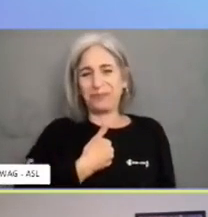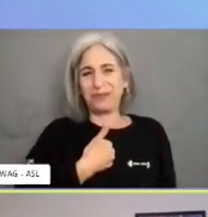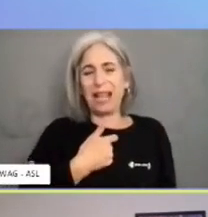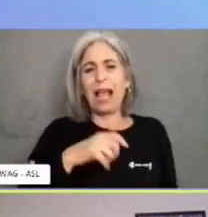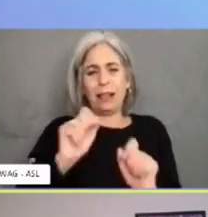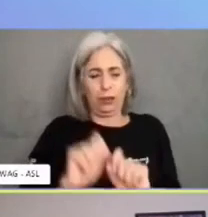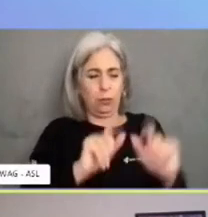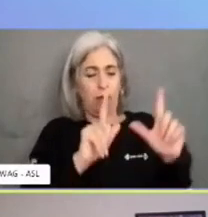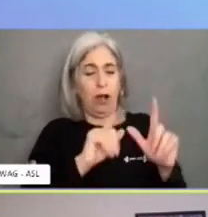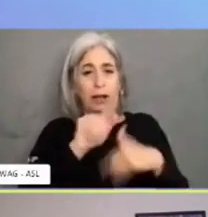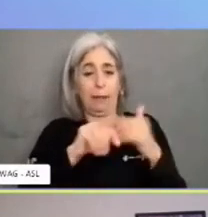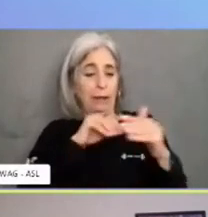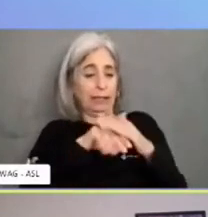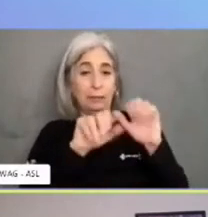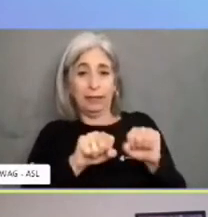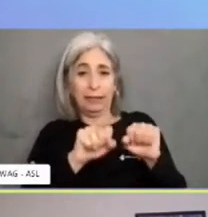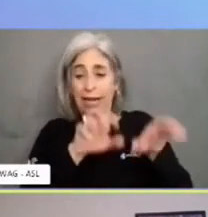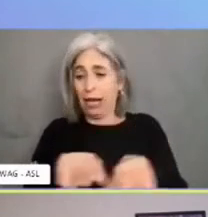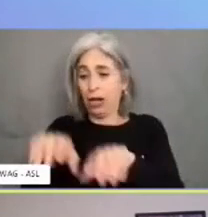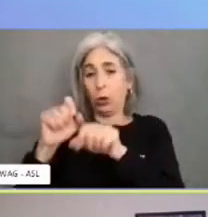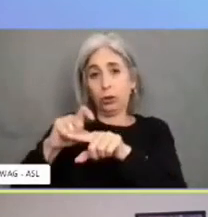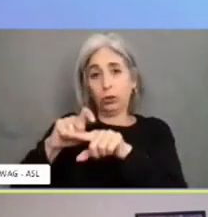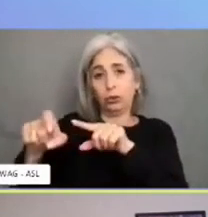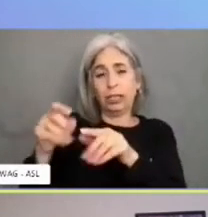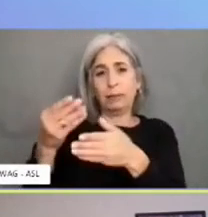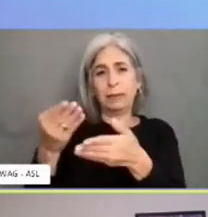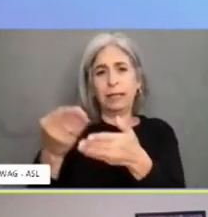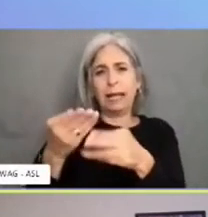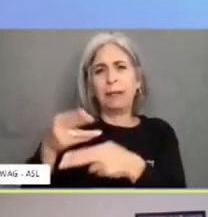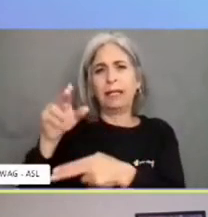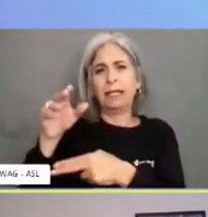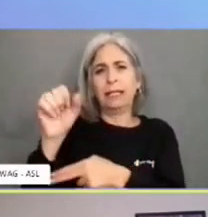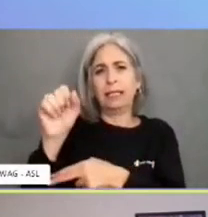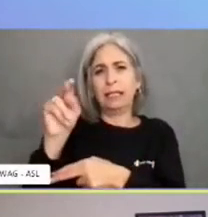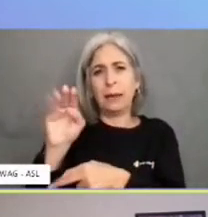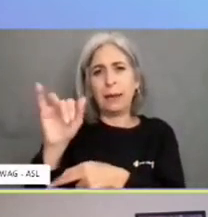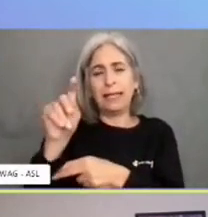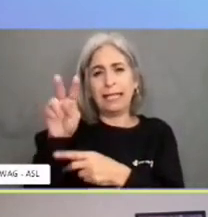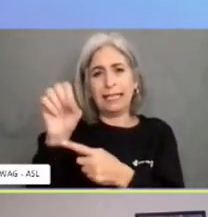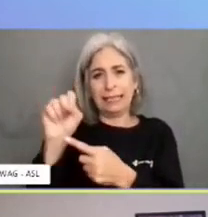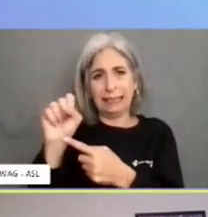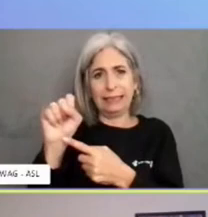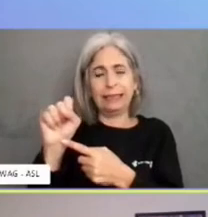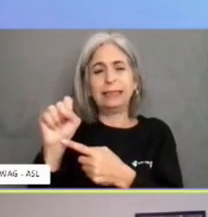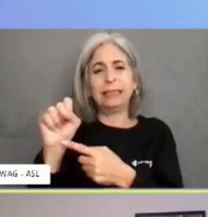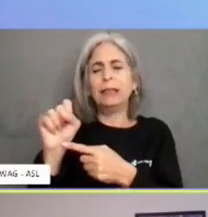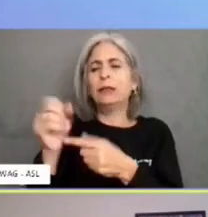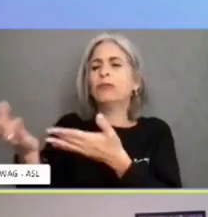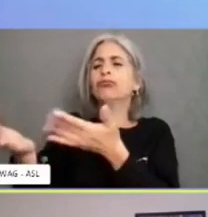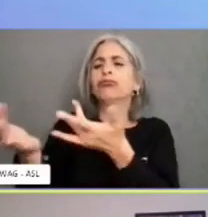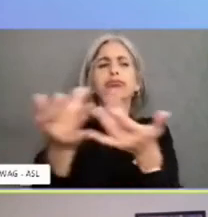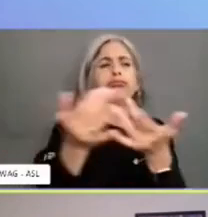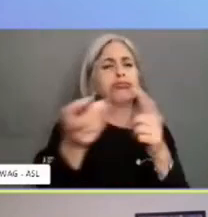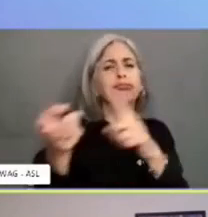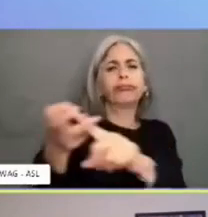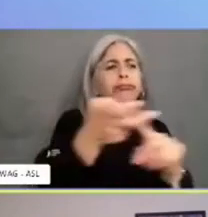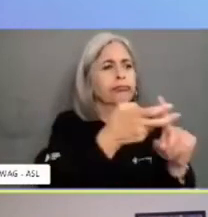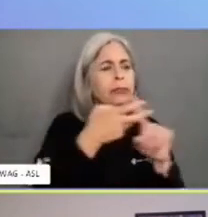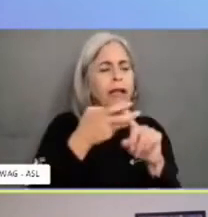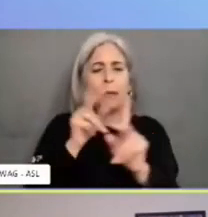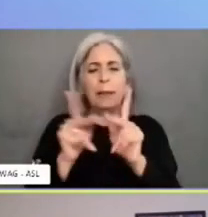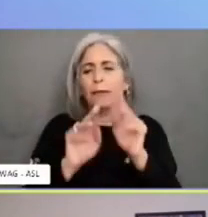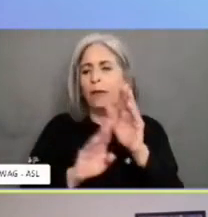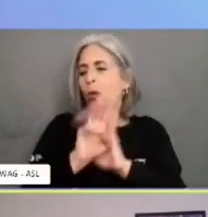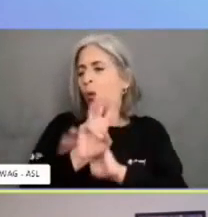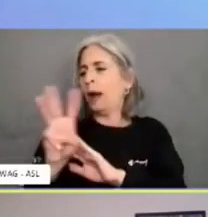about accessibility, and I host a stream called Some Antics, where I bring on guests from around web development and web design to teach me something